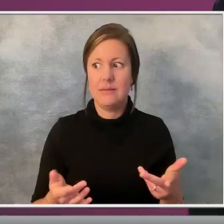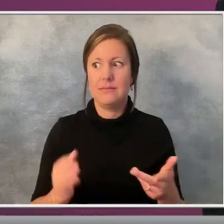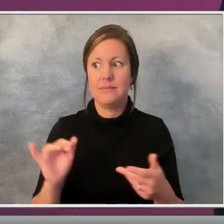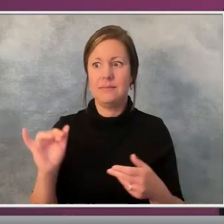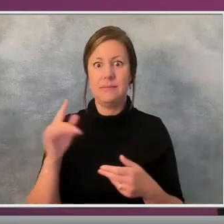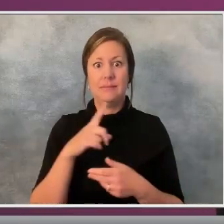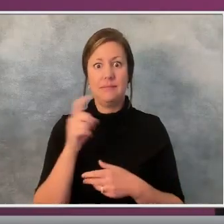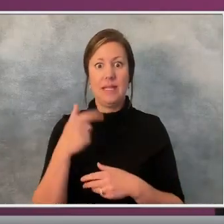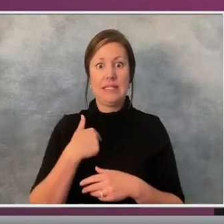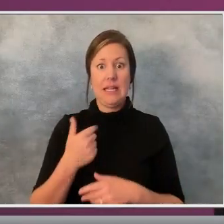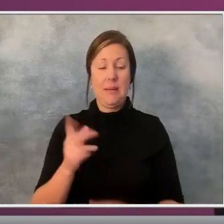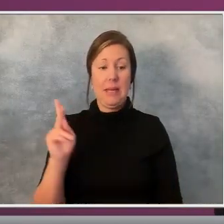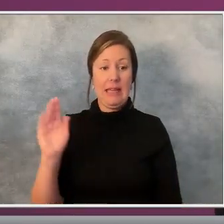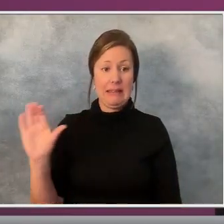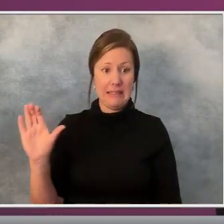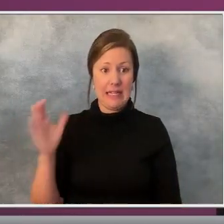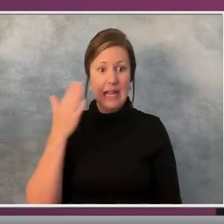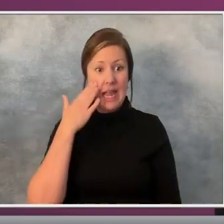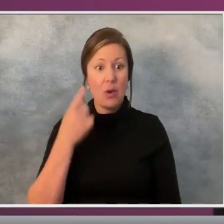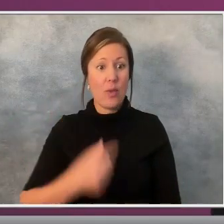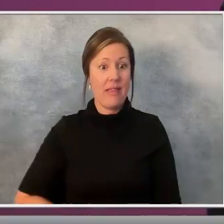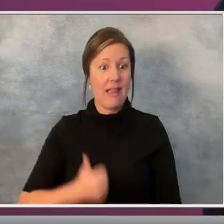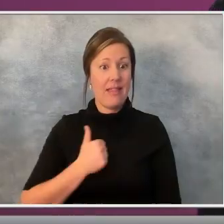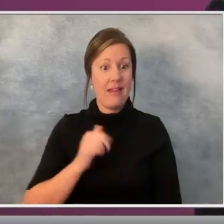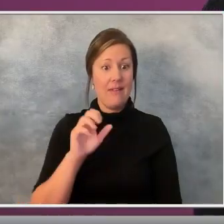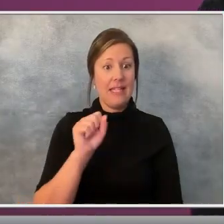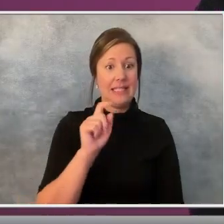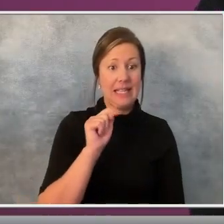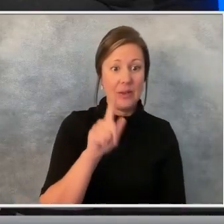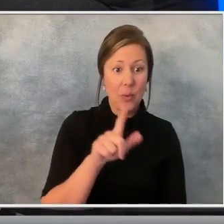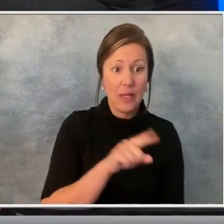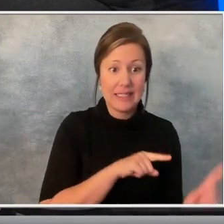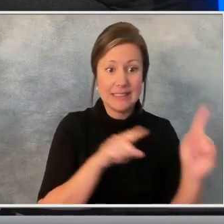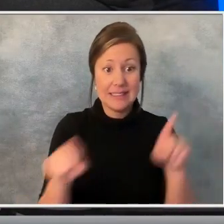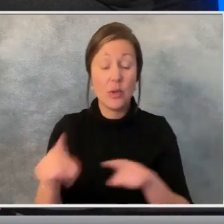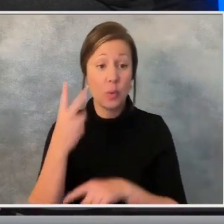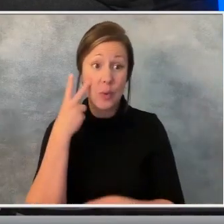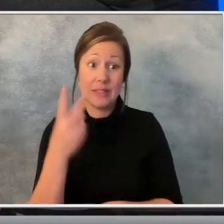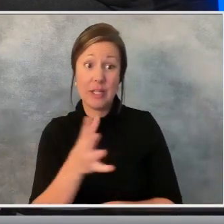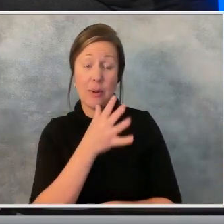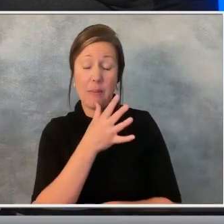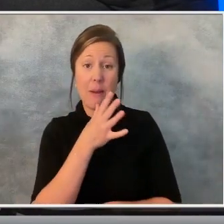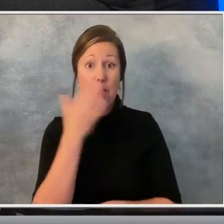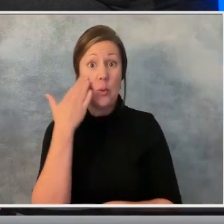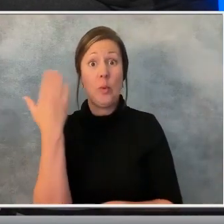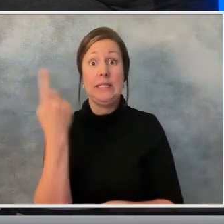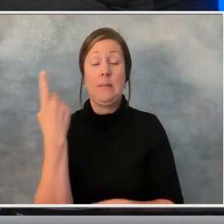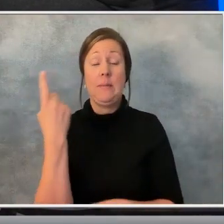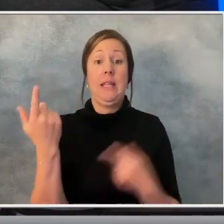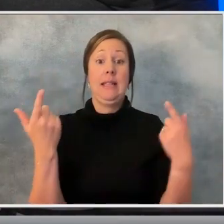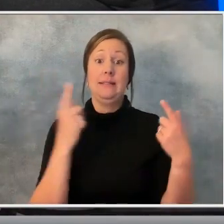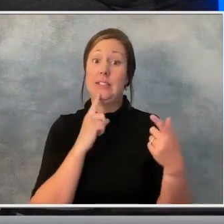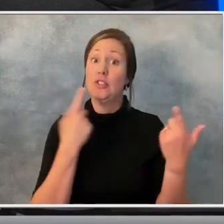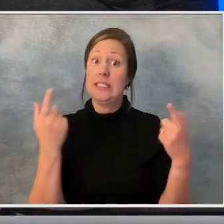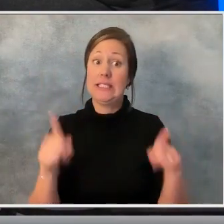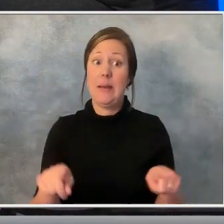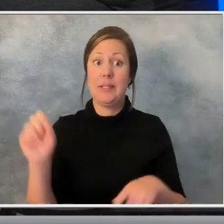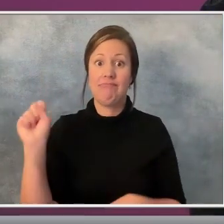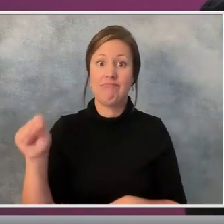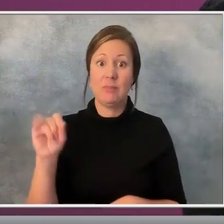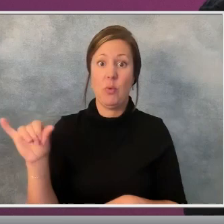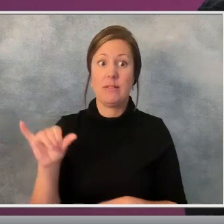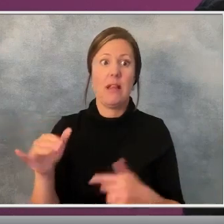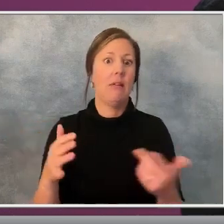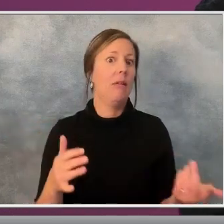and I know they live in St. Louis, so I'm like. You see your mom, something. Right, yeah, for big. sure, So I was like, oh man, and it still